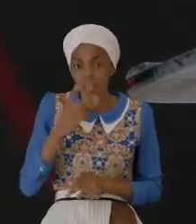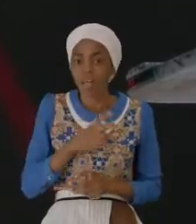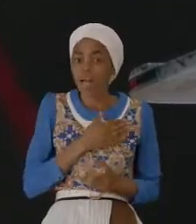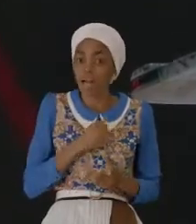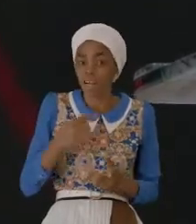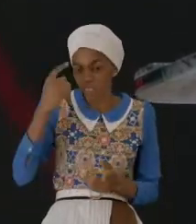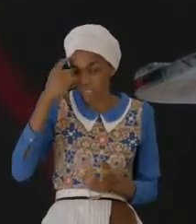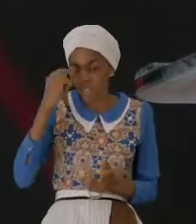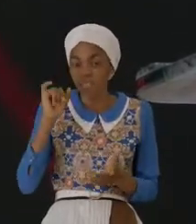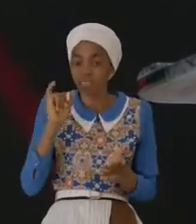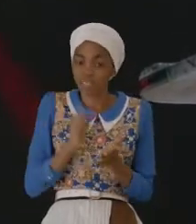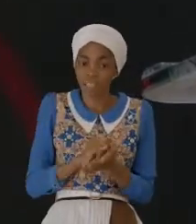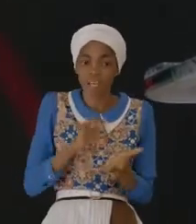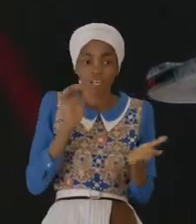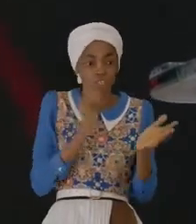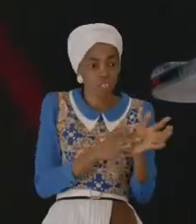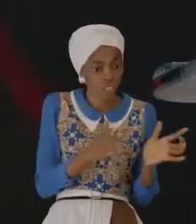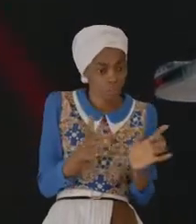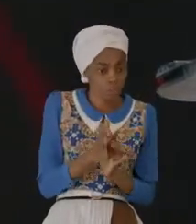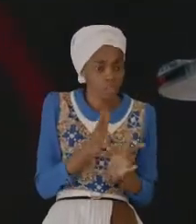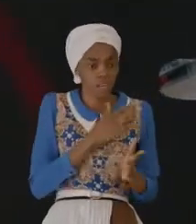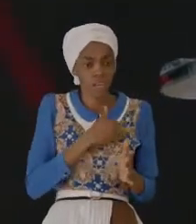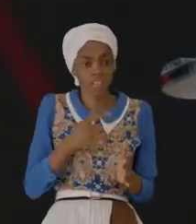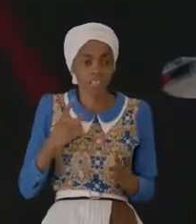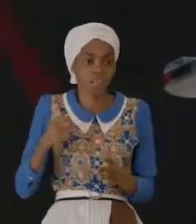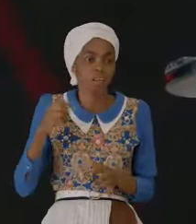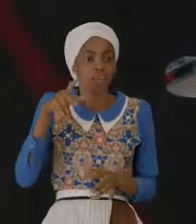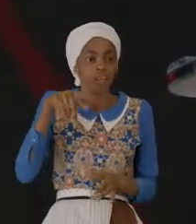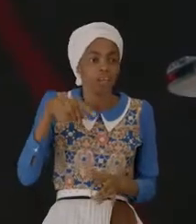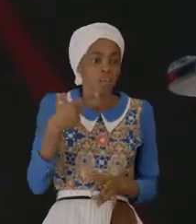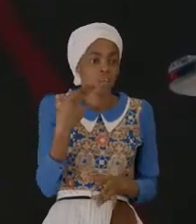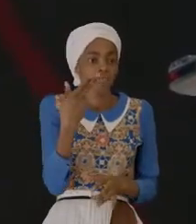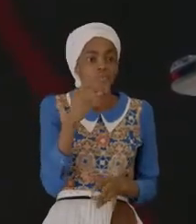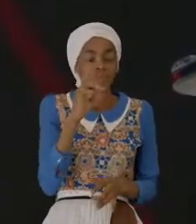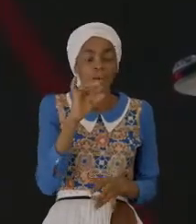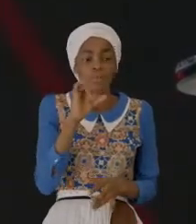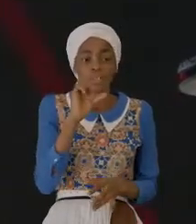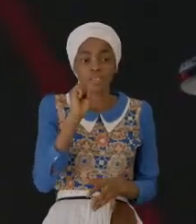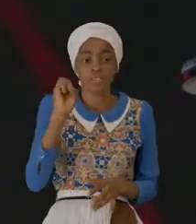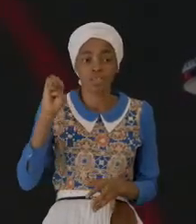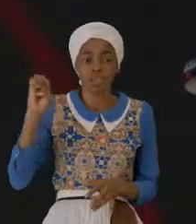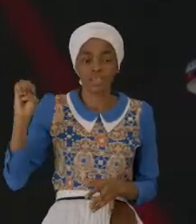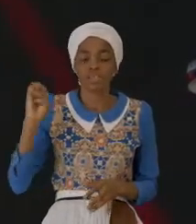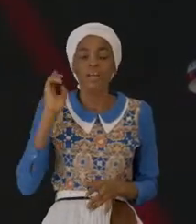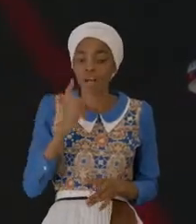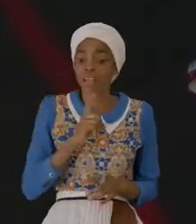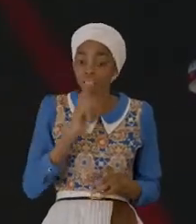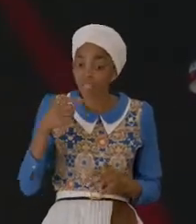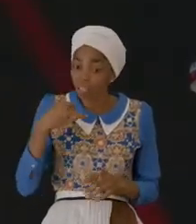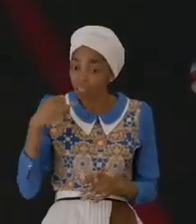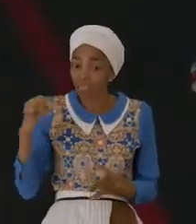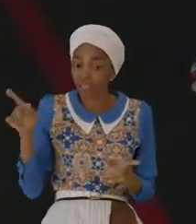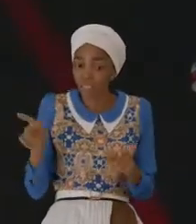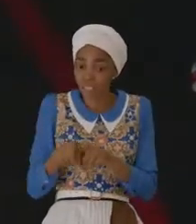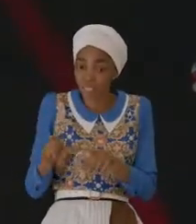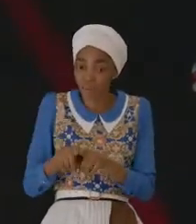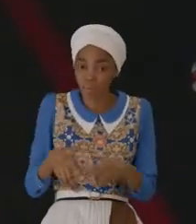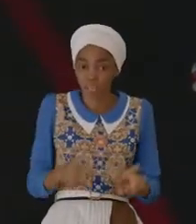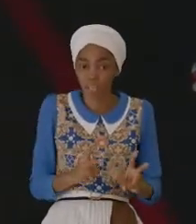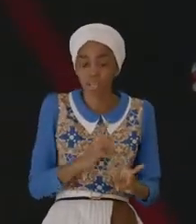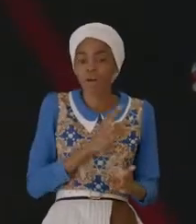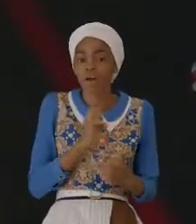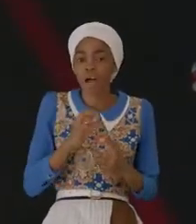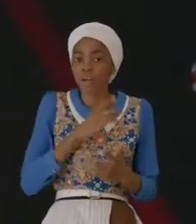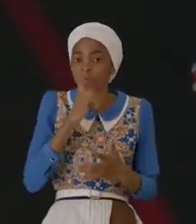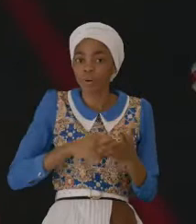that Christ and the Pharisees they are telling us the same thing you know and what they tell us will lead us to the